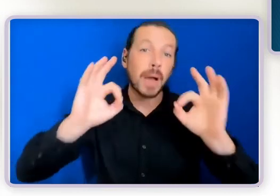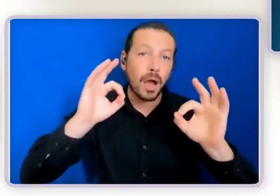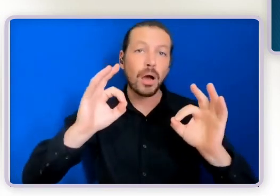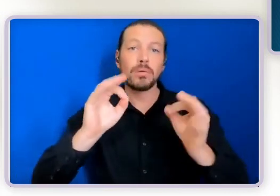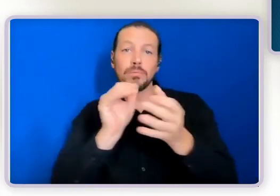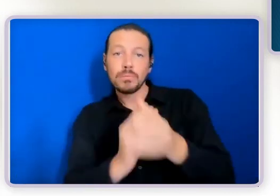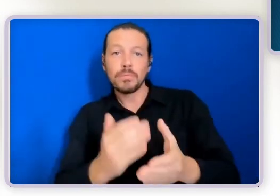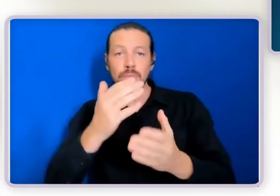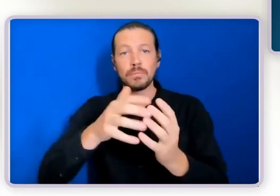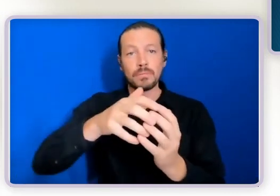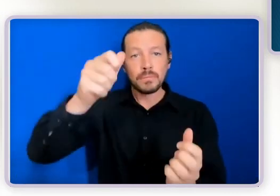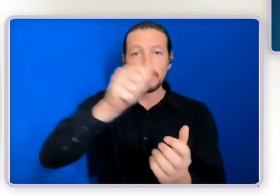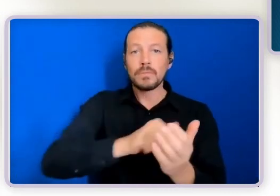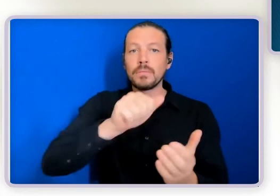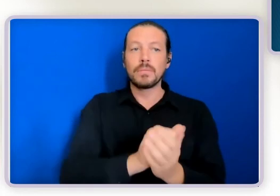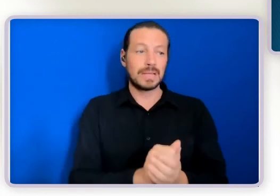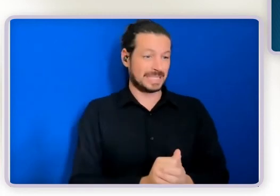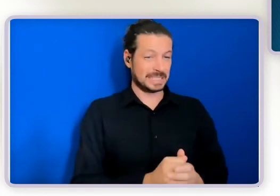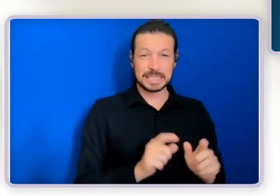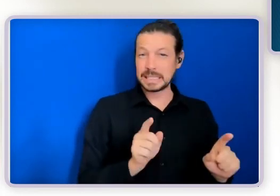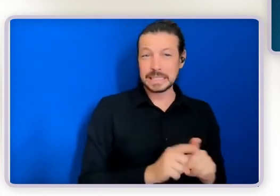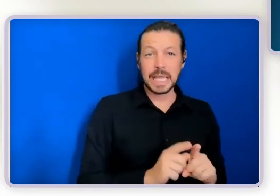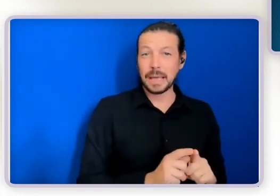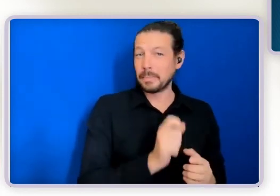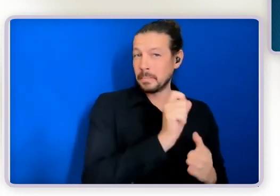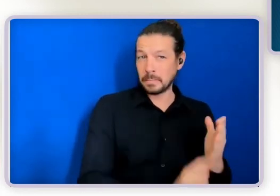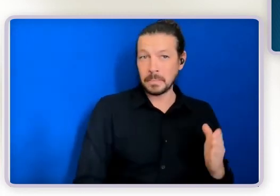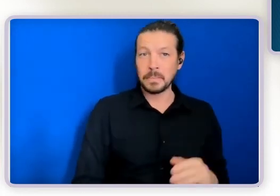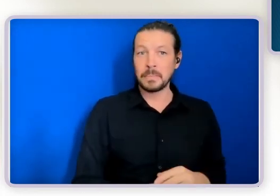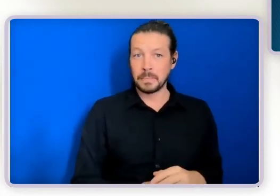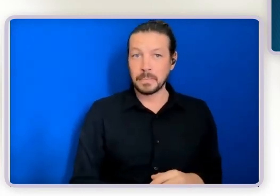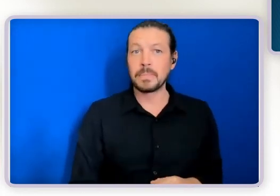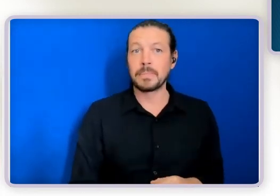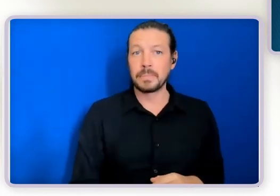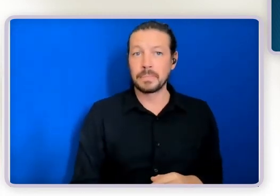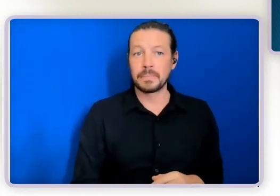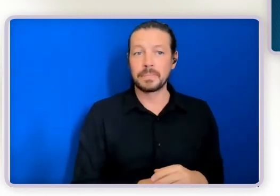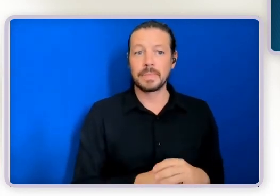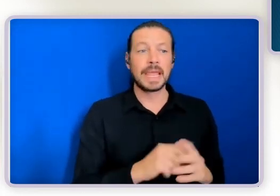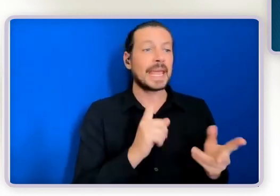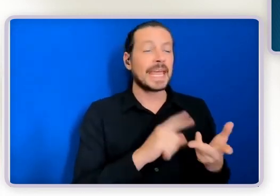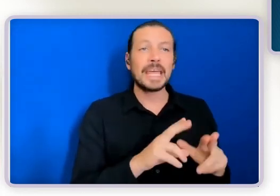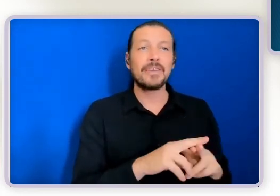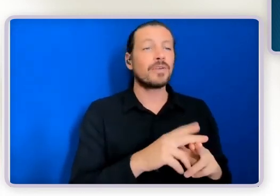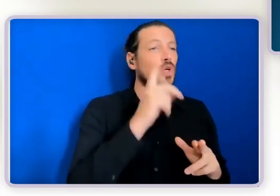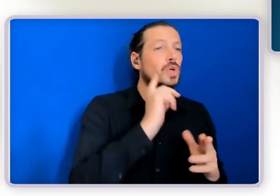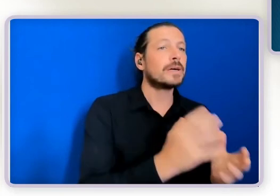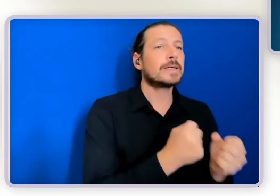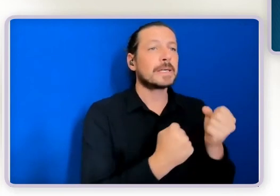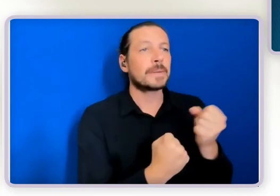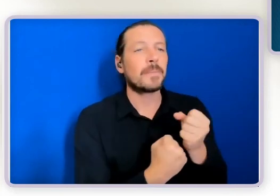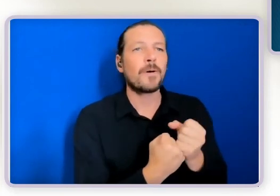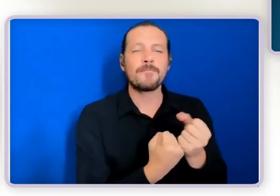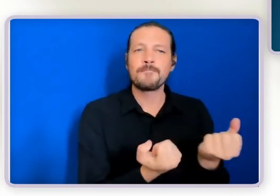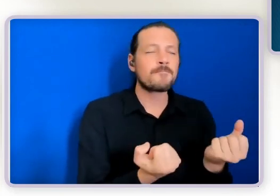competence, in terms of people with disabilities. And if something hasn't worked, if you see no change